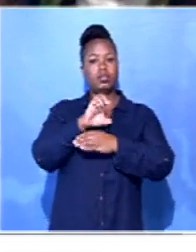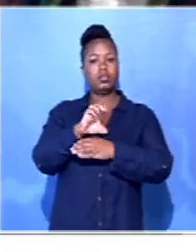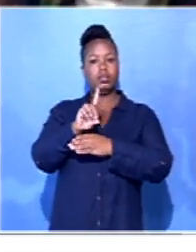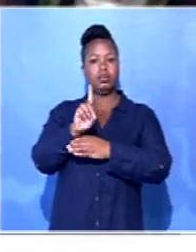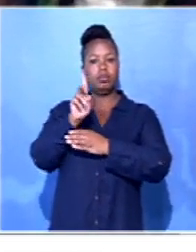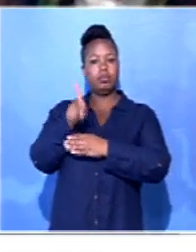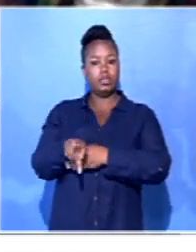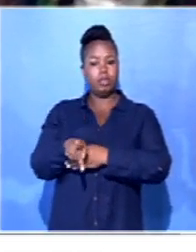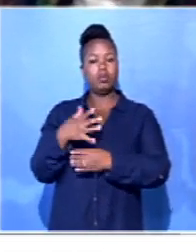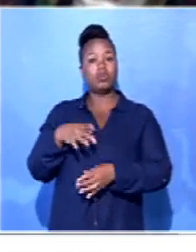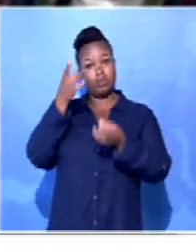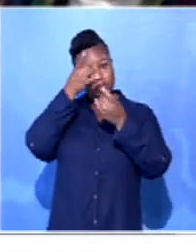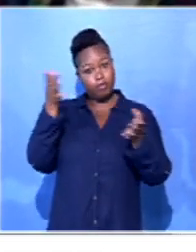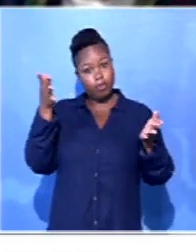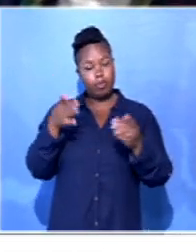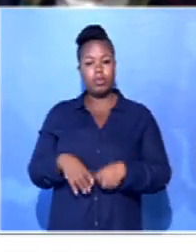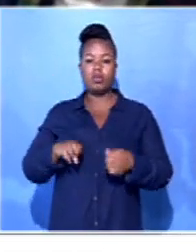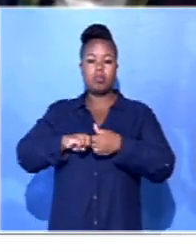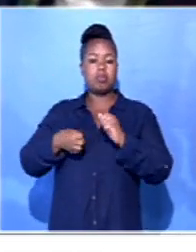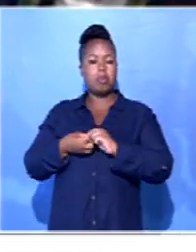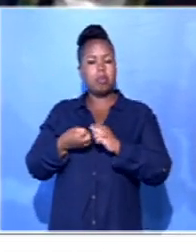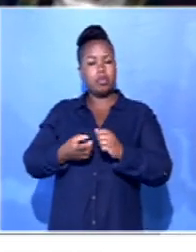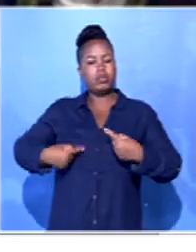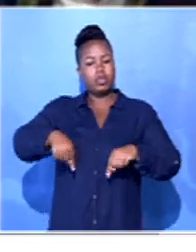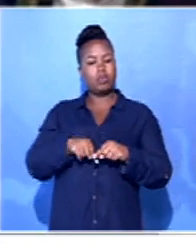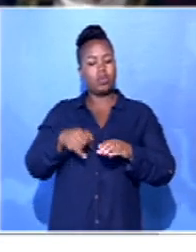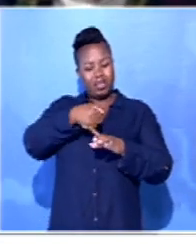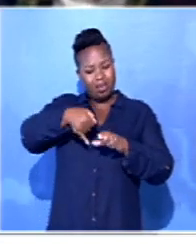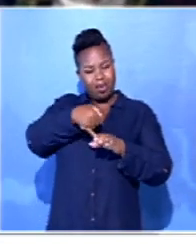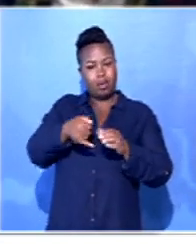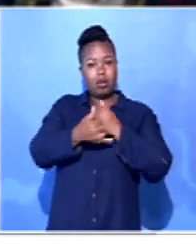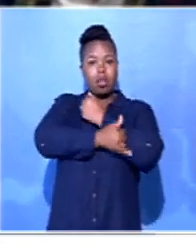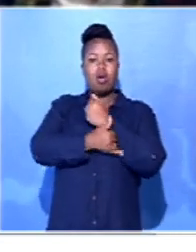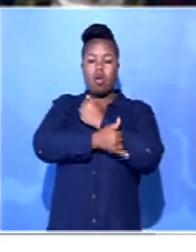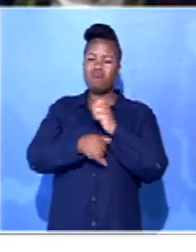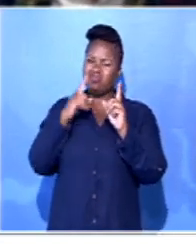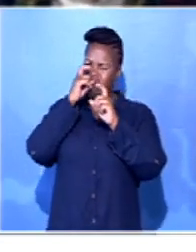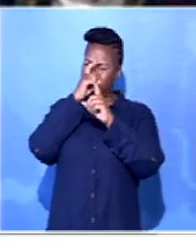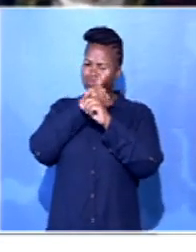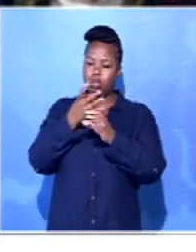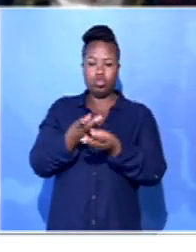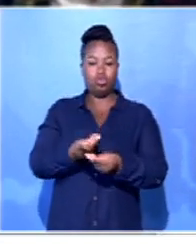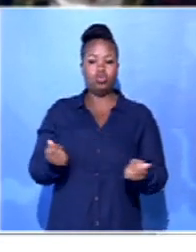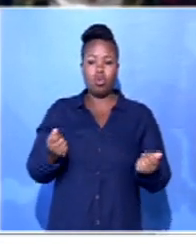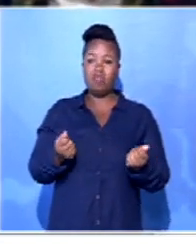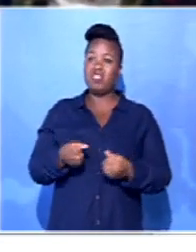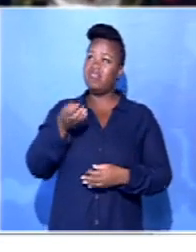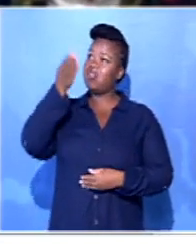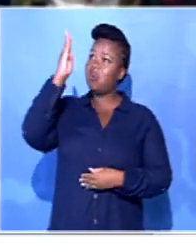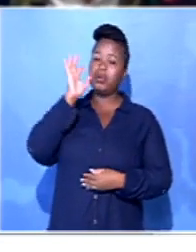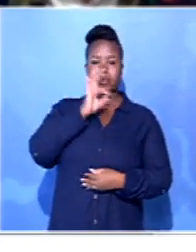to inform voters that problems facing our nation are very complex and cannot be solved without God's